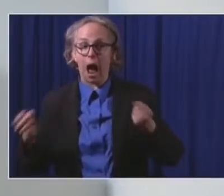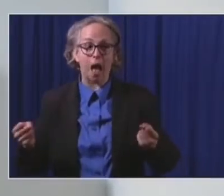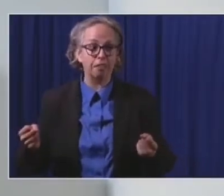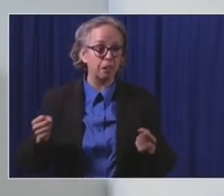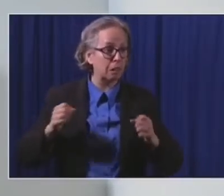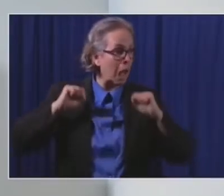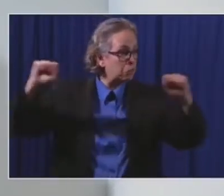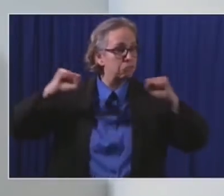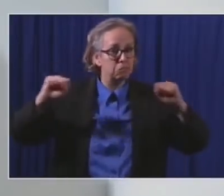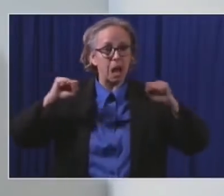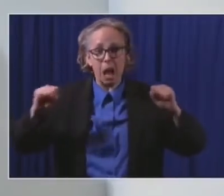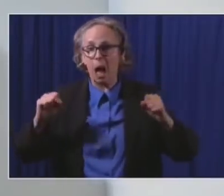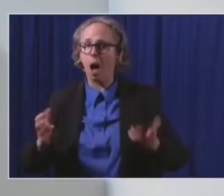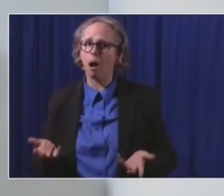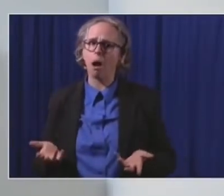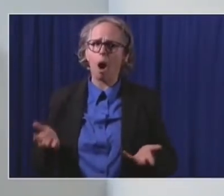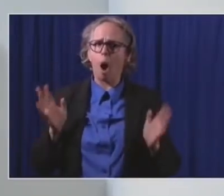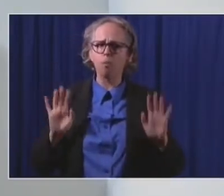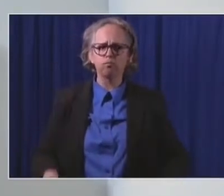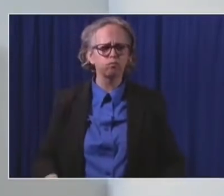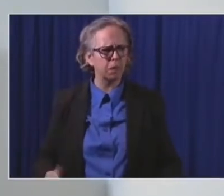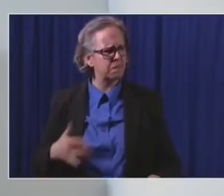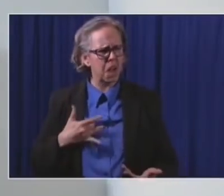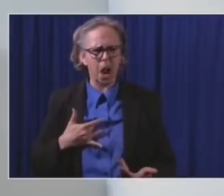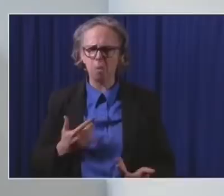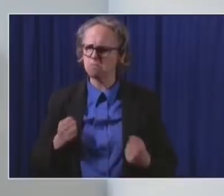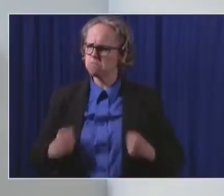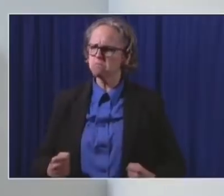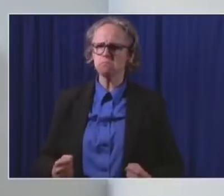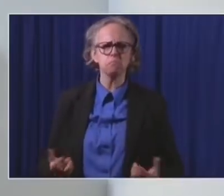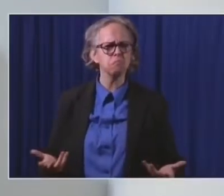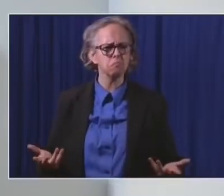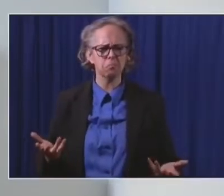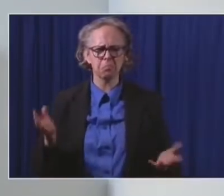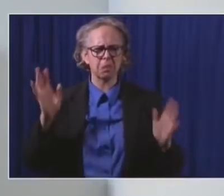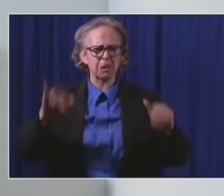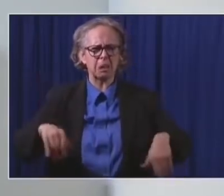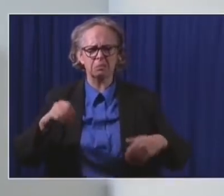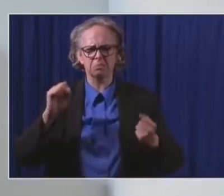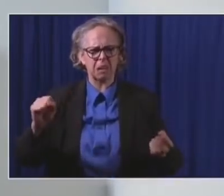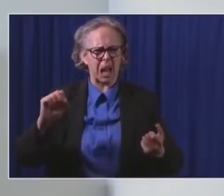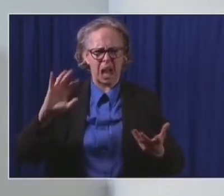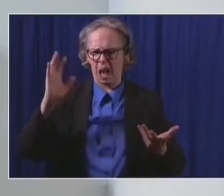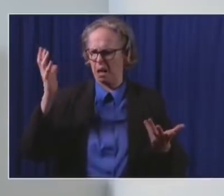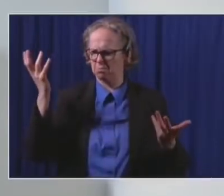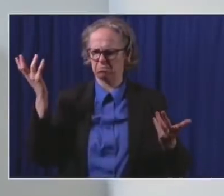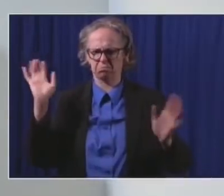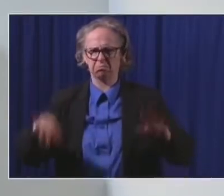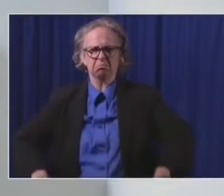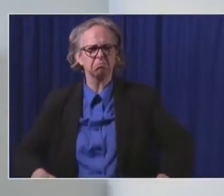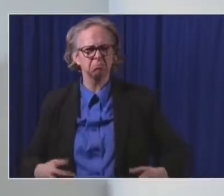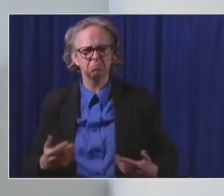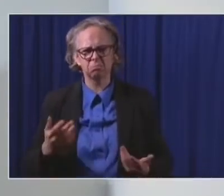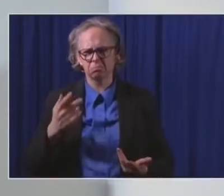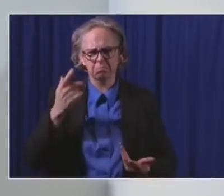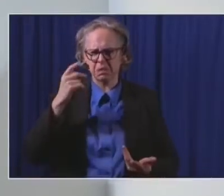Can I give a potential reason for this? Of course I can. If you're healthy and you exercise and